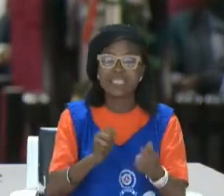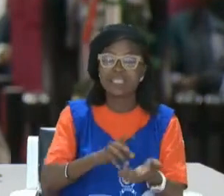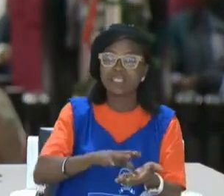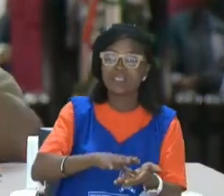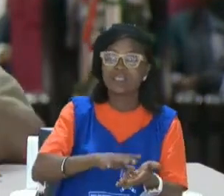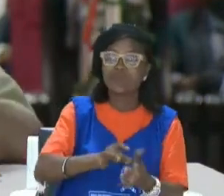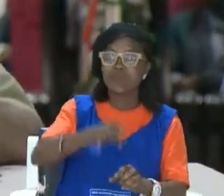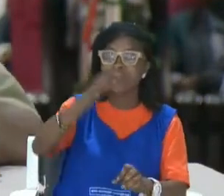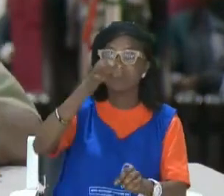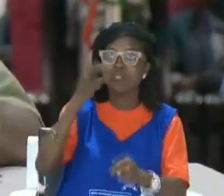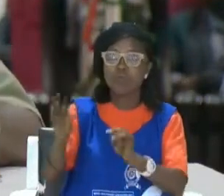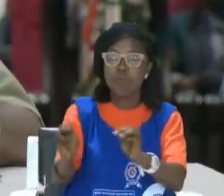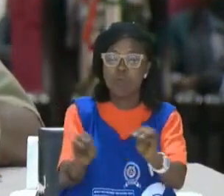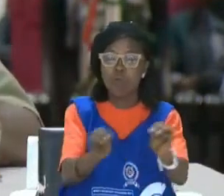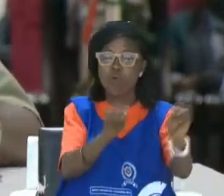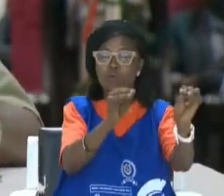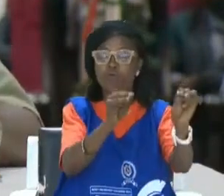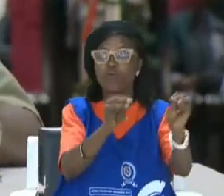moved.